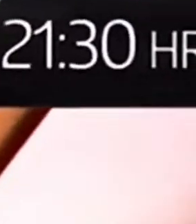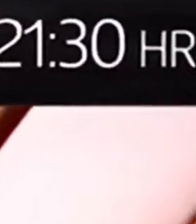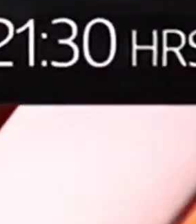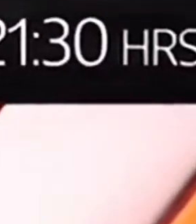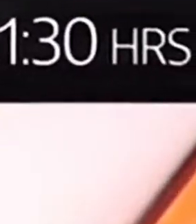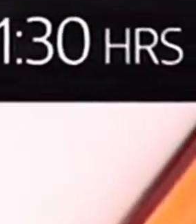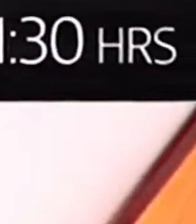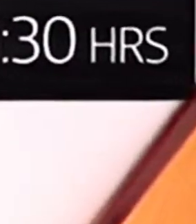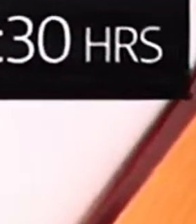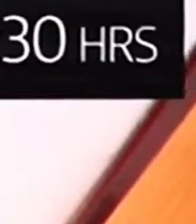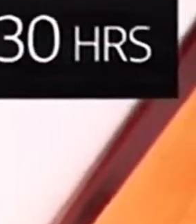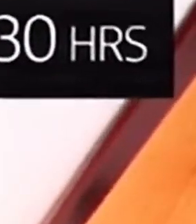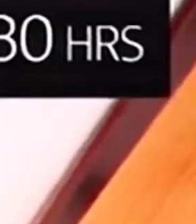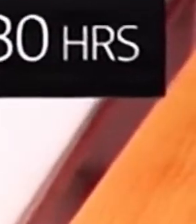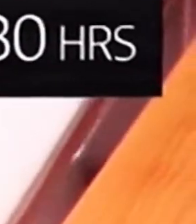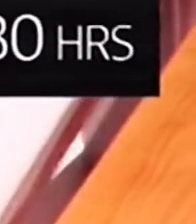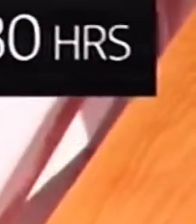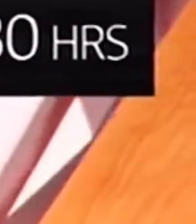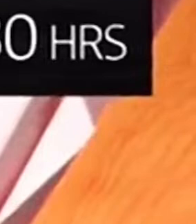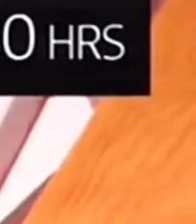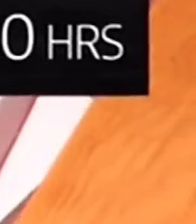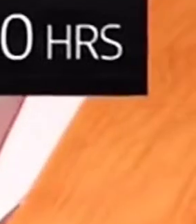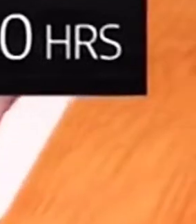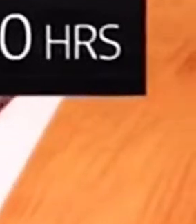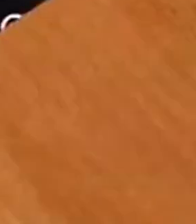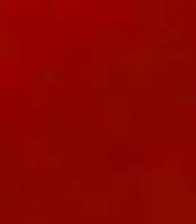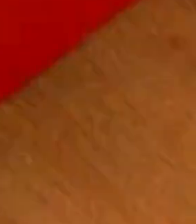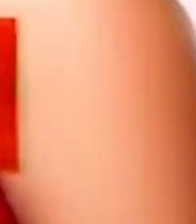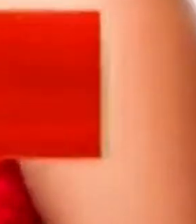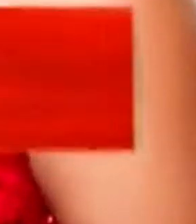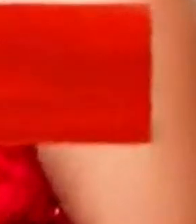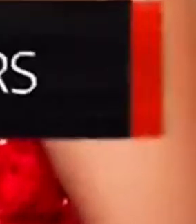hustle and bustle for the upper life. And get up close and personal with our favorite